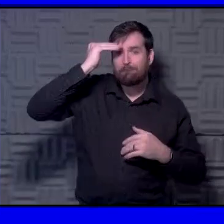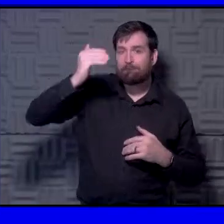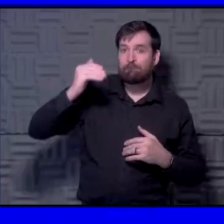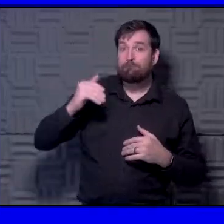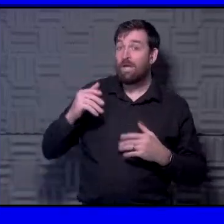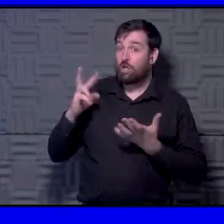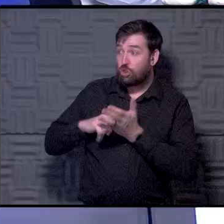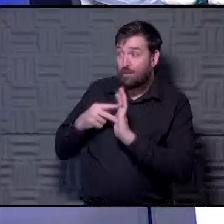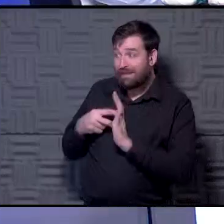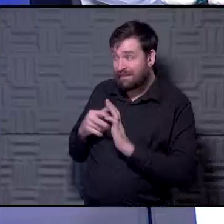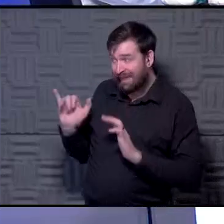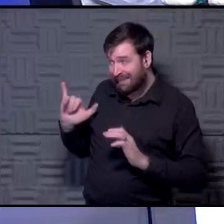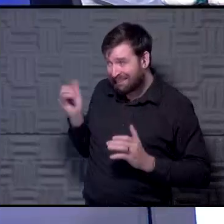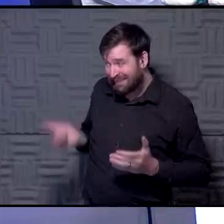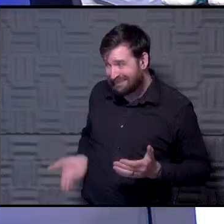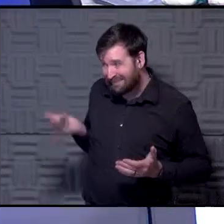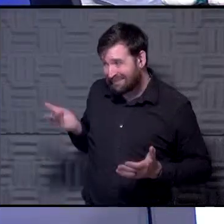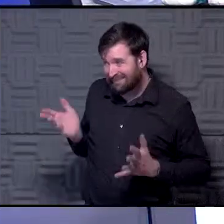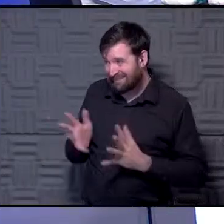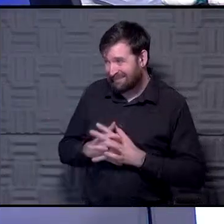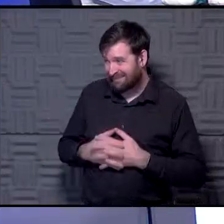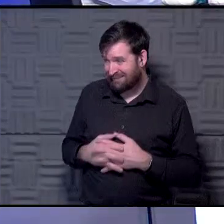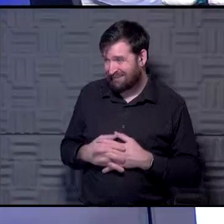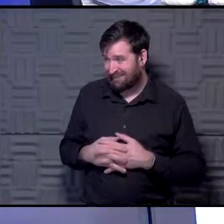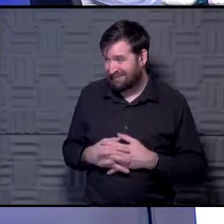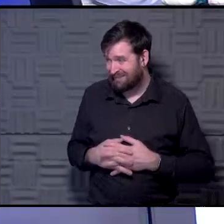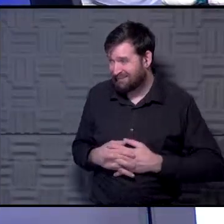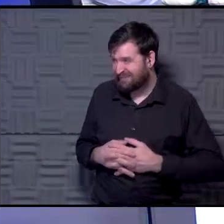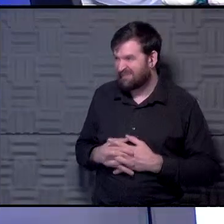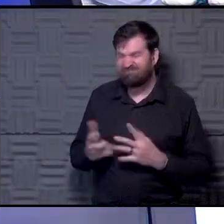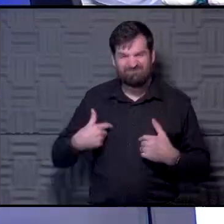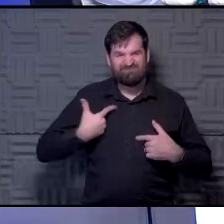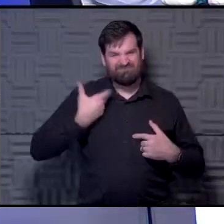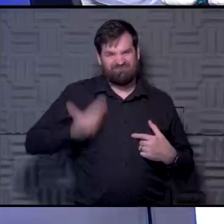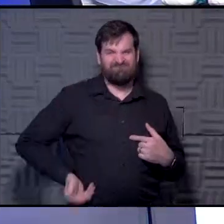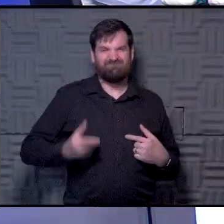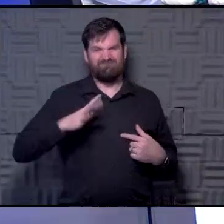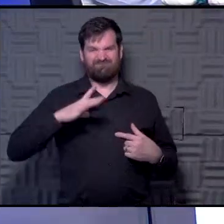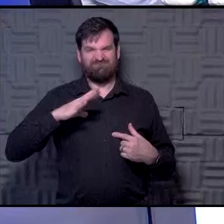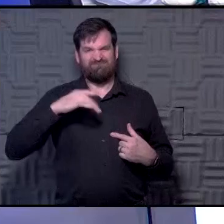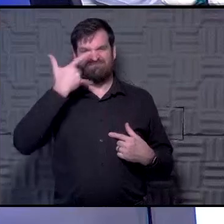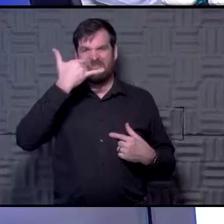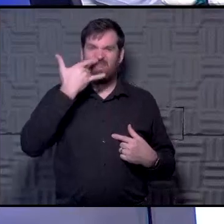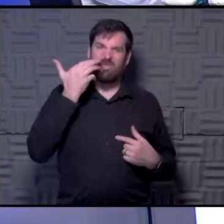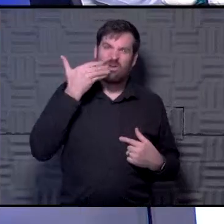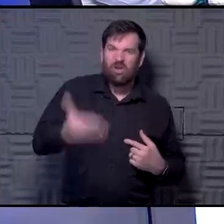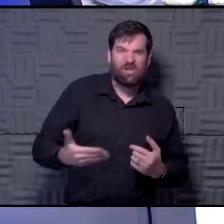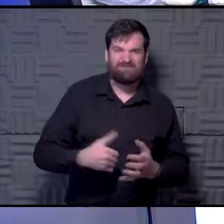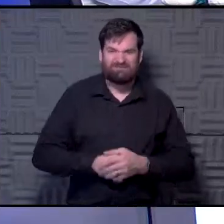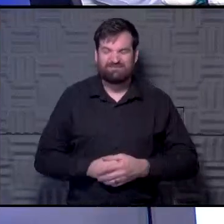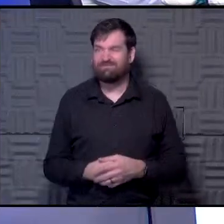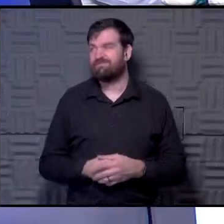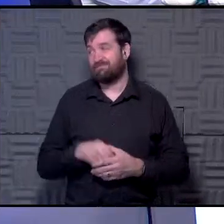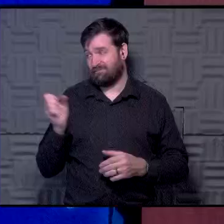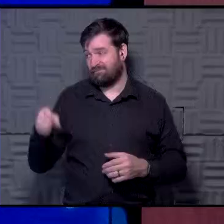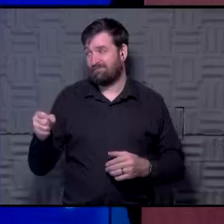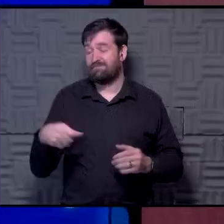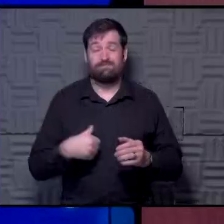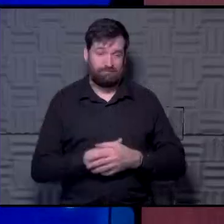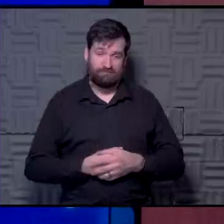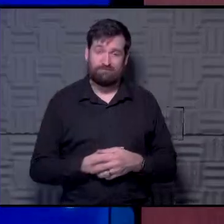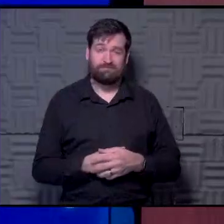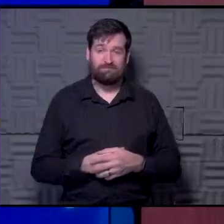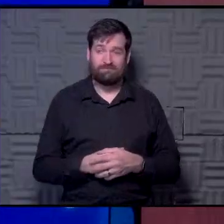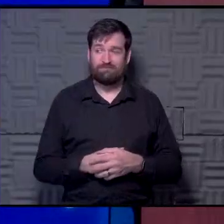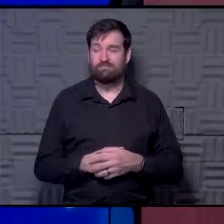to protect your goggles? eyes. Goggles like this, Hawkeye? There we In go. which I look so good and just, totally awesome. Yeah. Yeah, there you Absolutely. go. There you go.